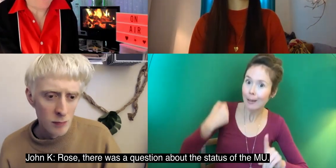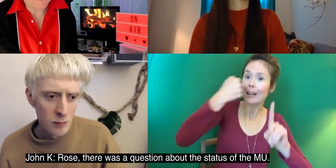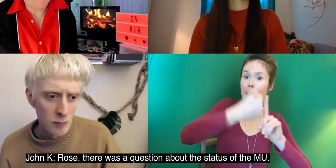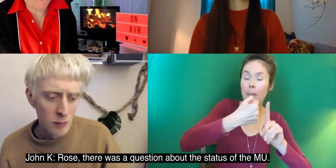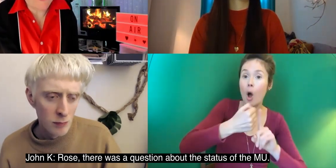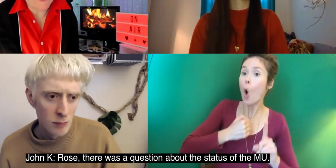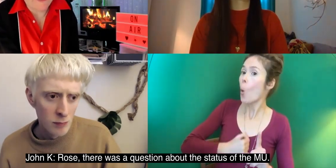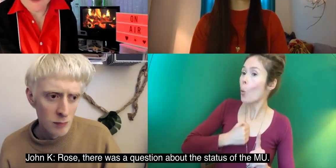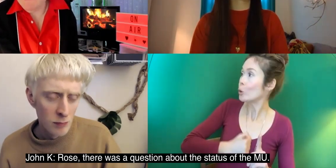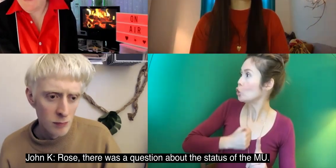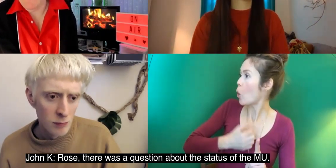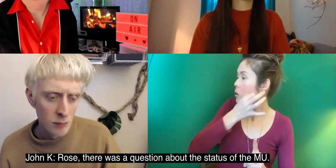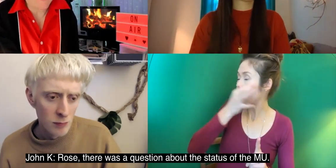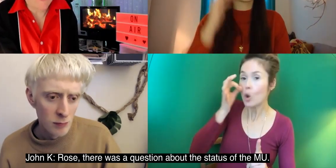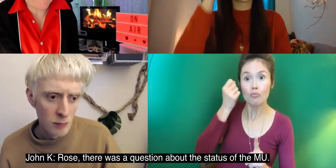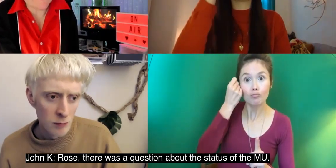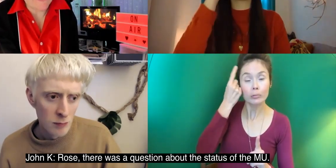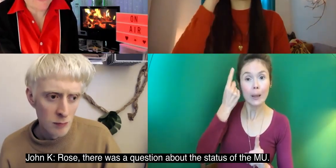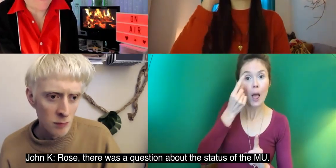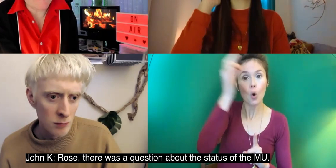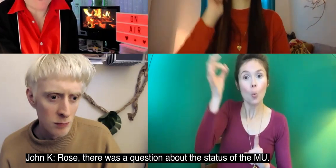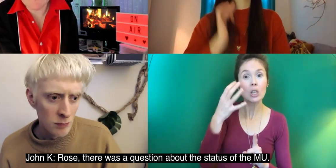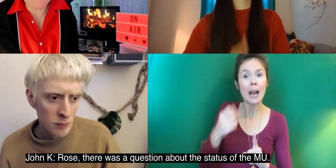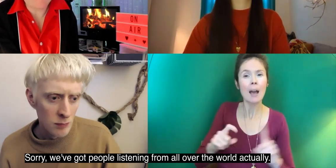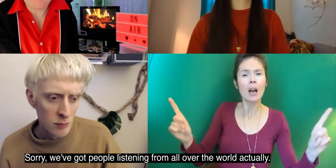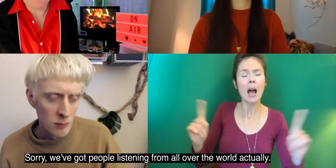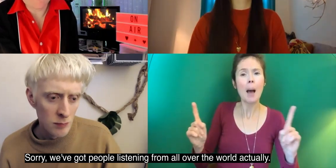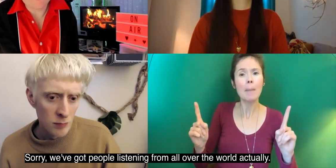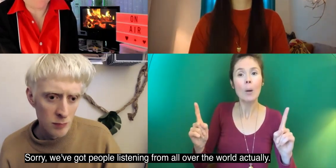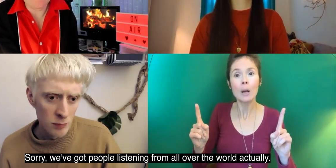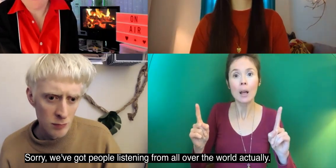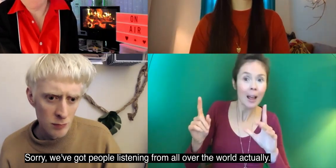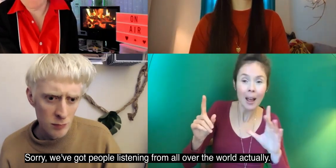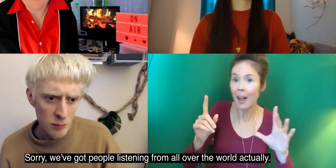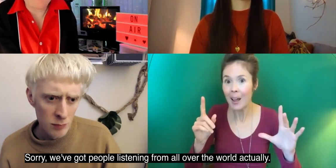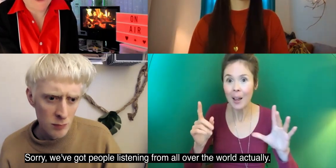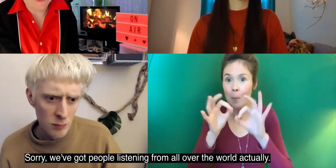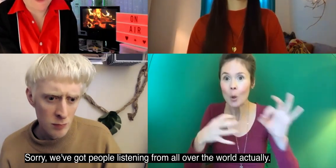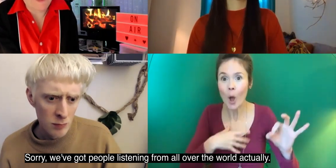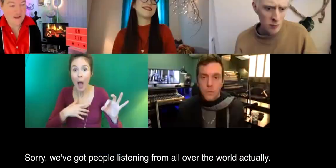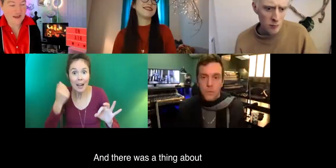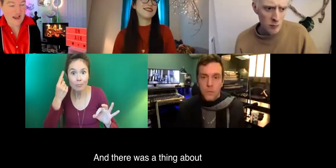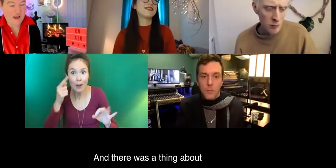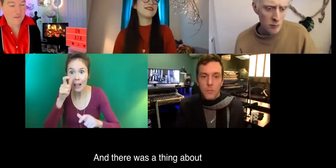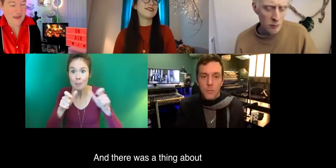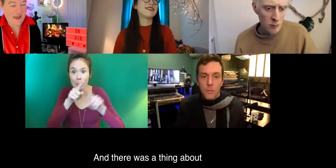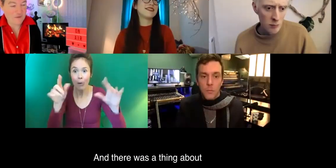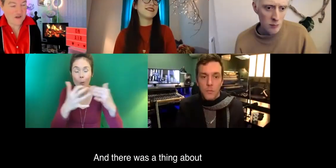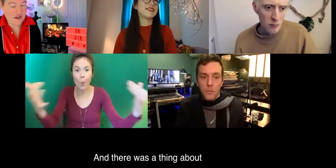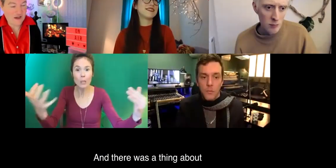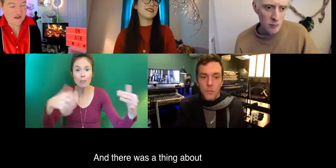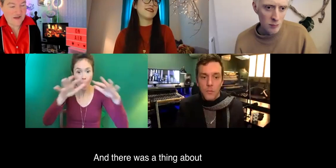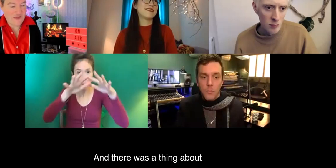Rose, there was a question actually about the status of the MU. So we've got people listening from all over the world, actually. And